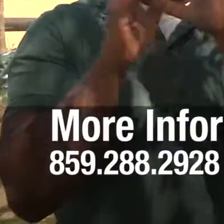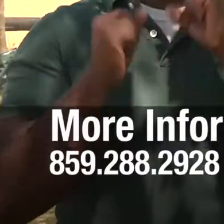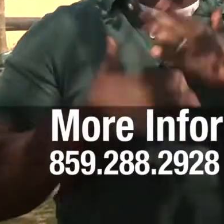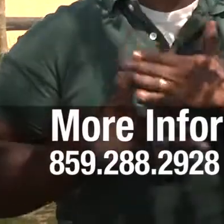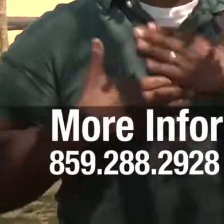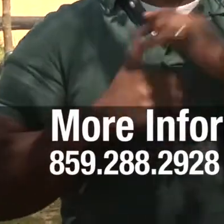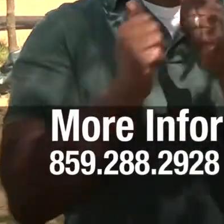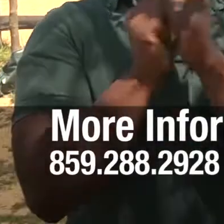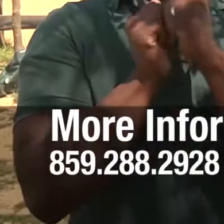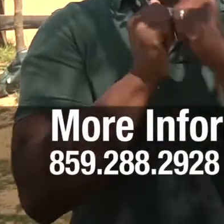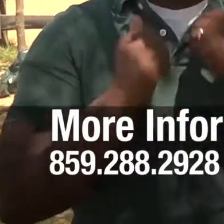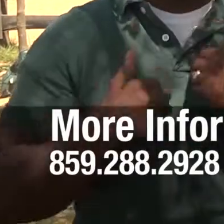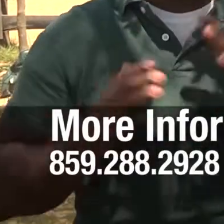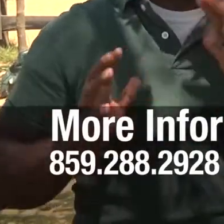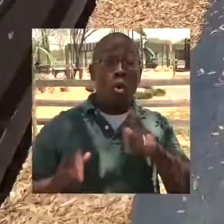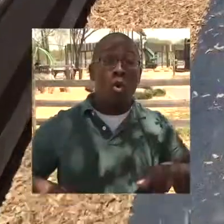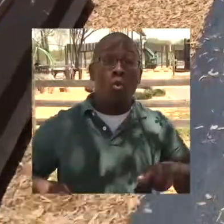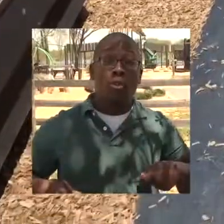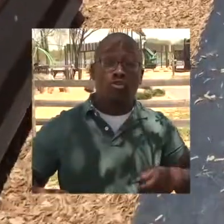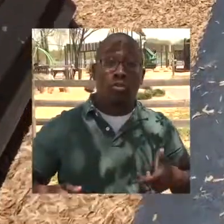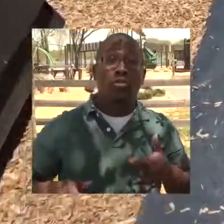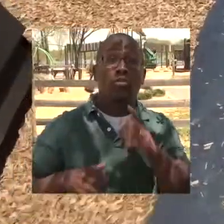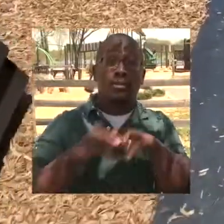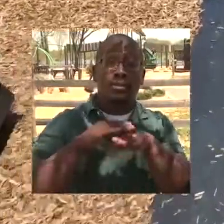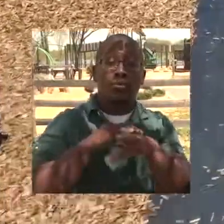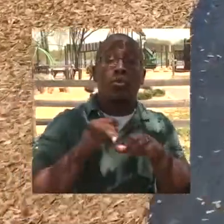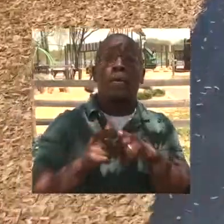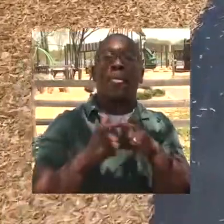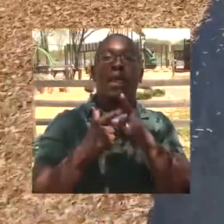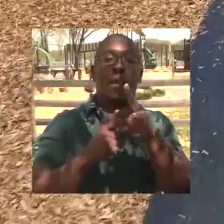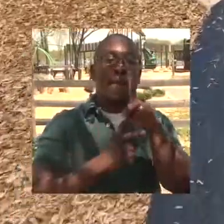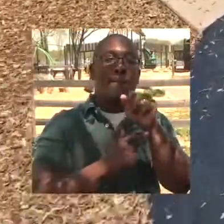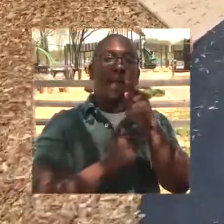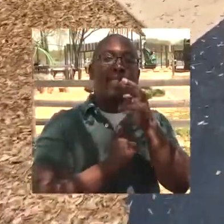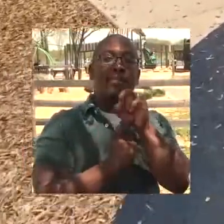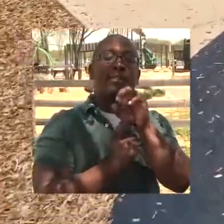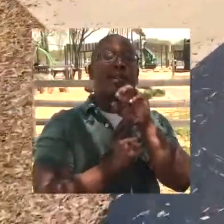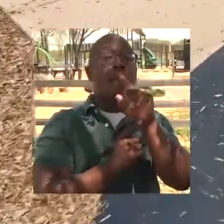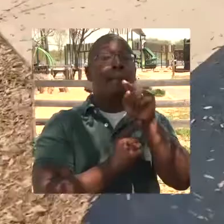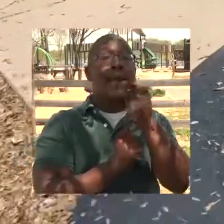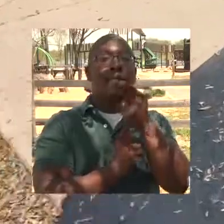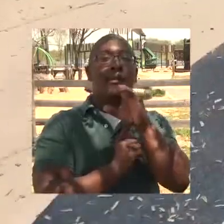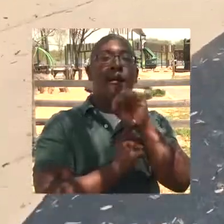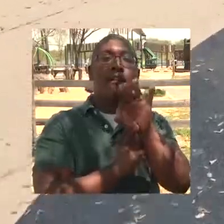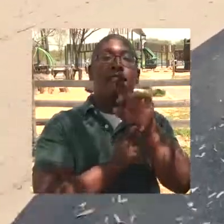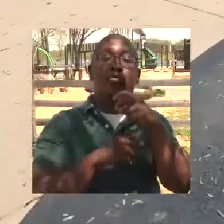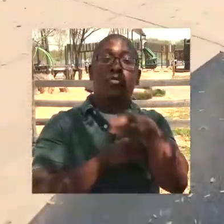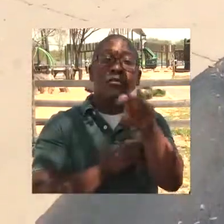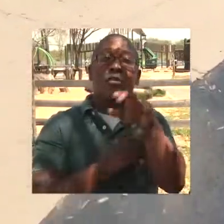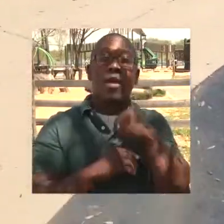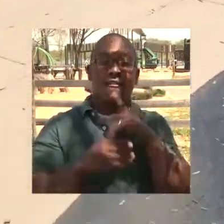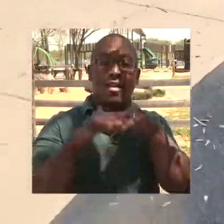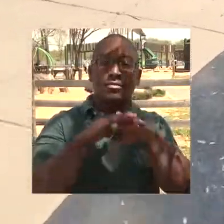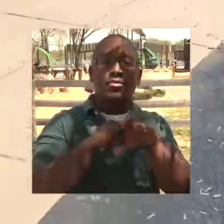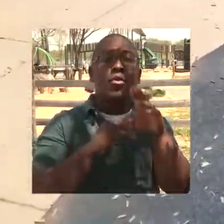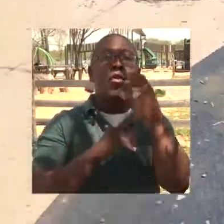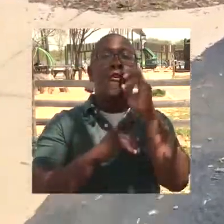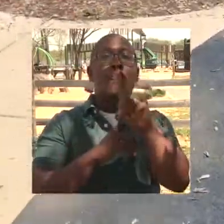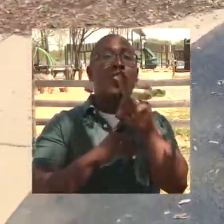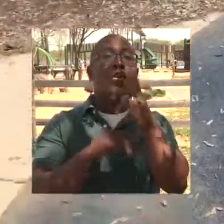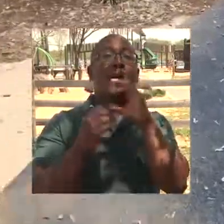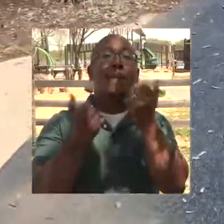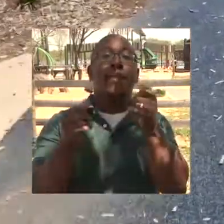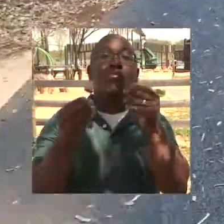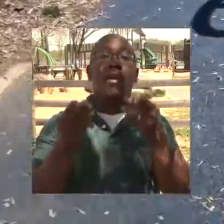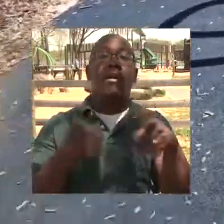have wheelchair accessible paths of travel. We have access to the playgrounds that we have tried to make barrier free for